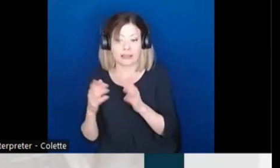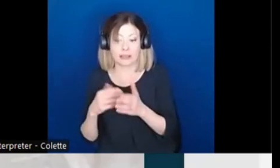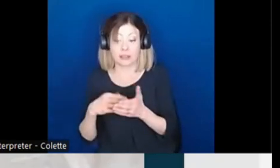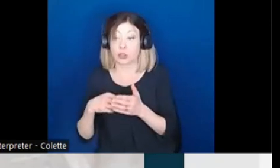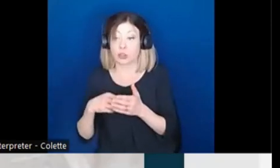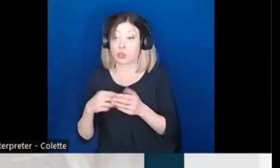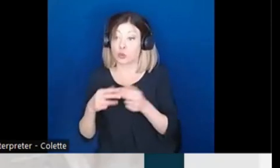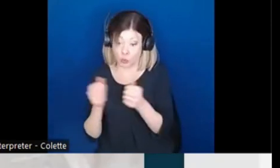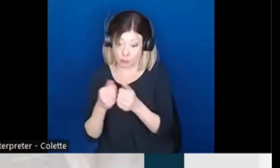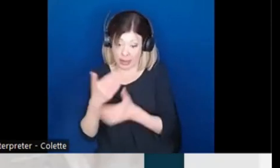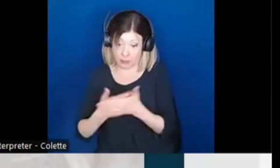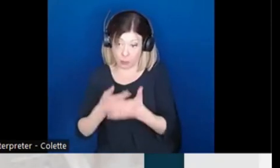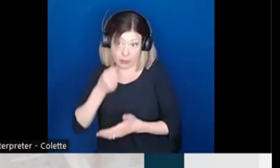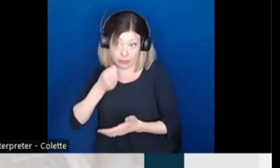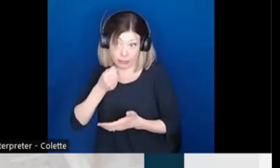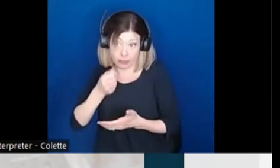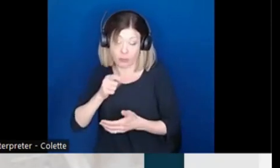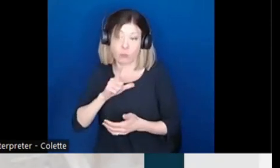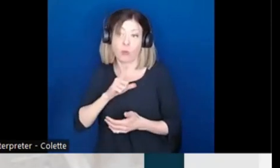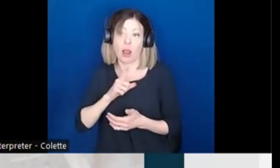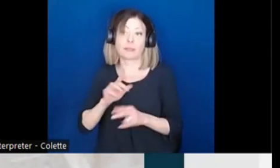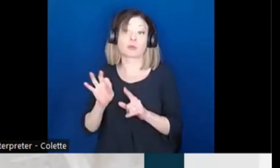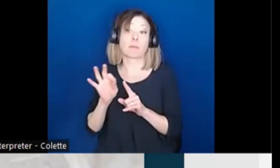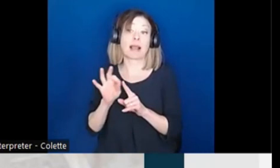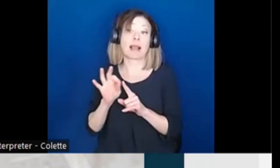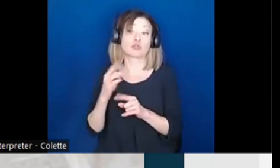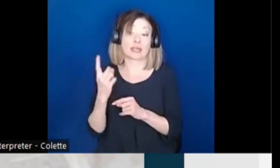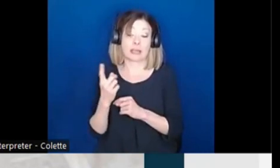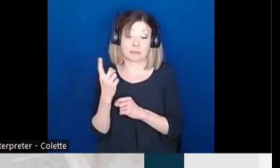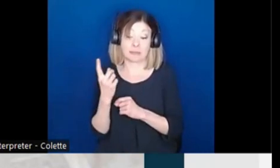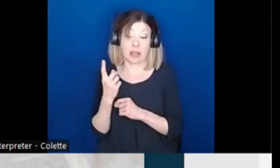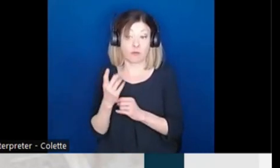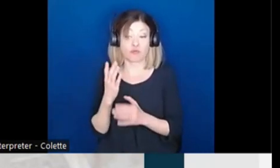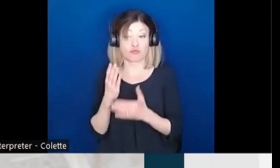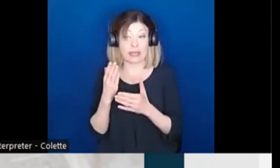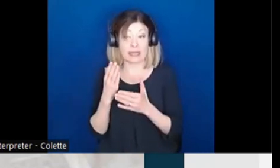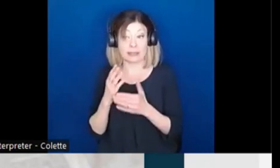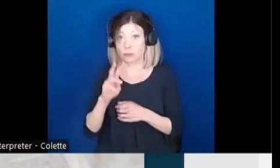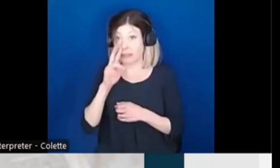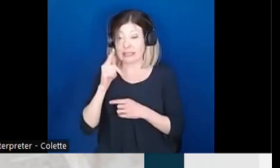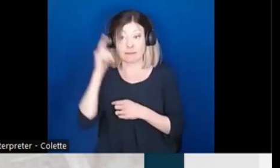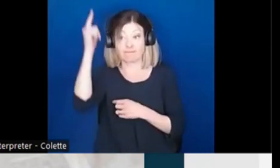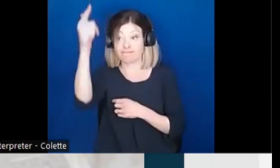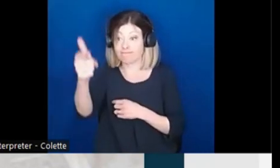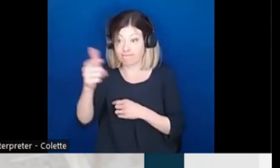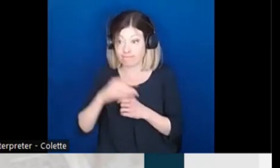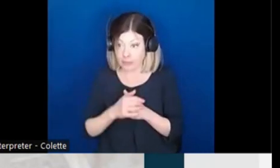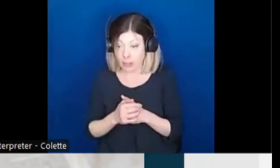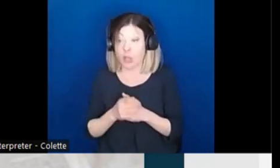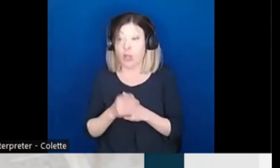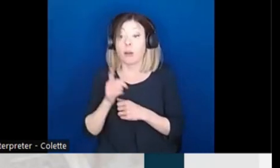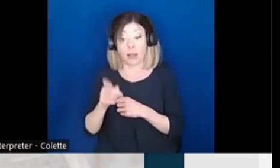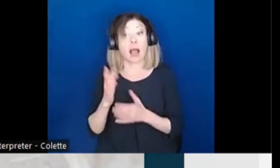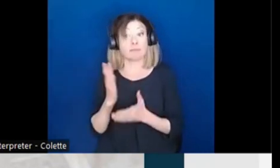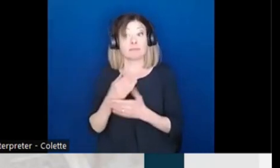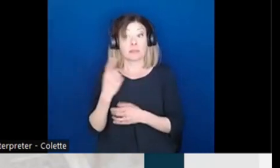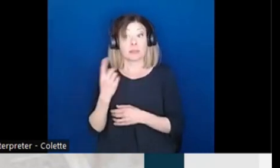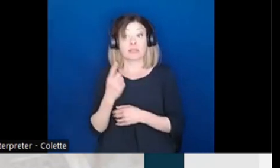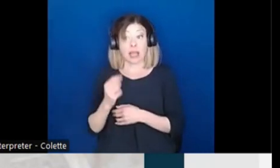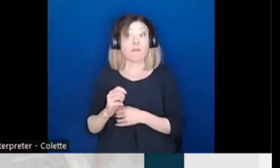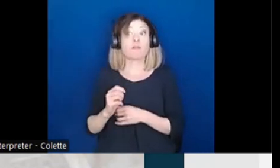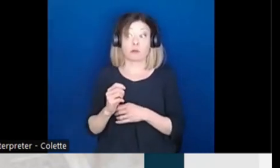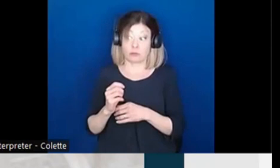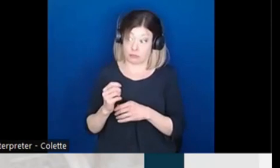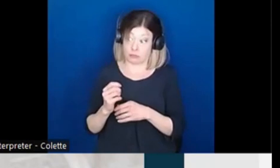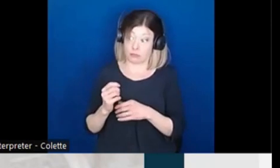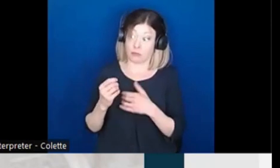had he was probably one of the first people who had a cataract operation. Charlotte took him to Manchester. It was done there. This is a